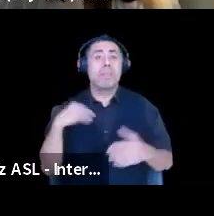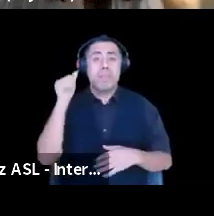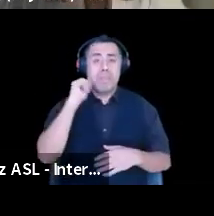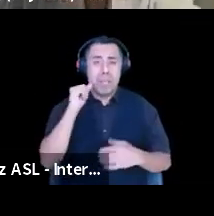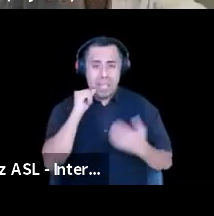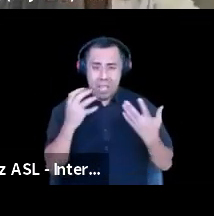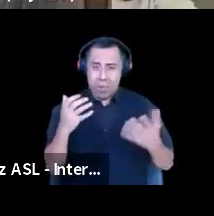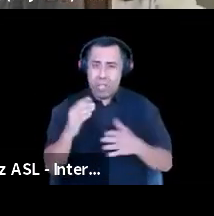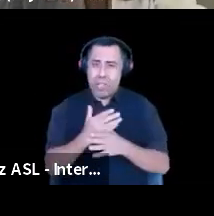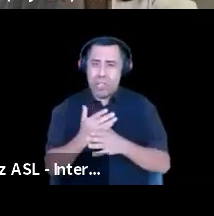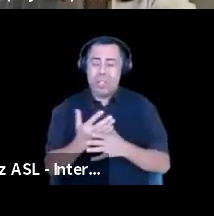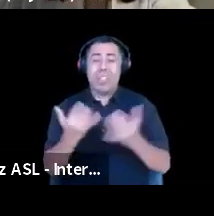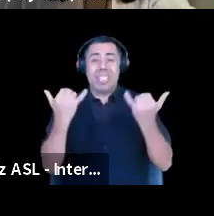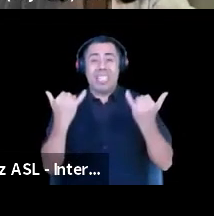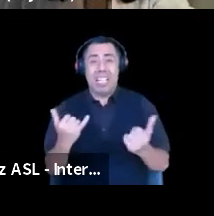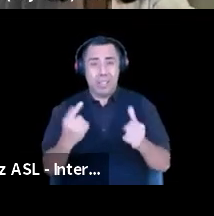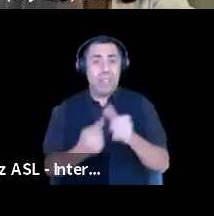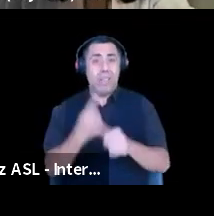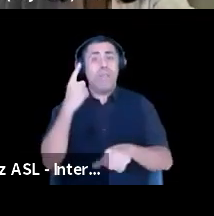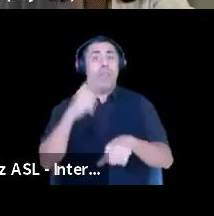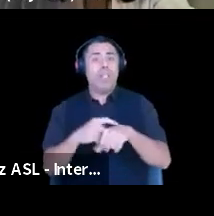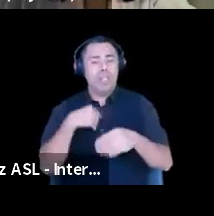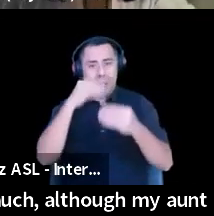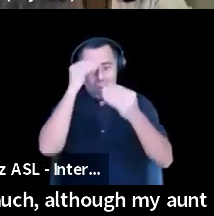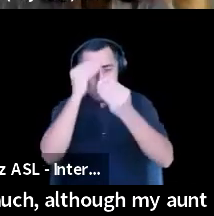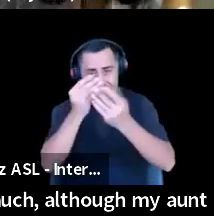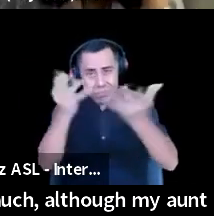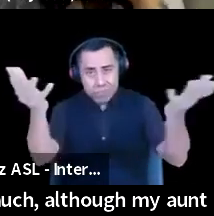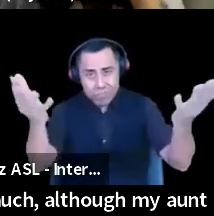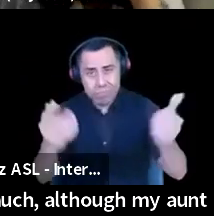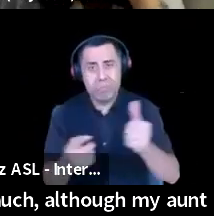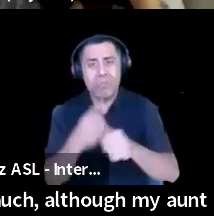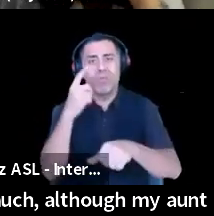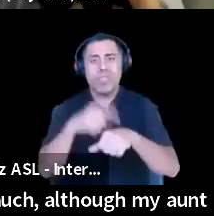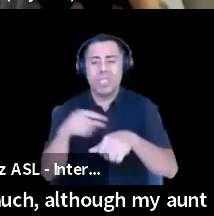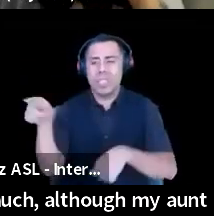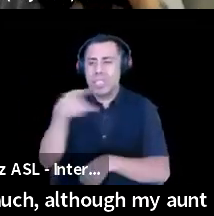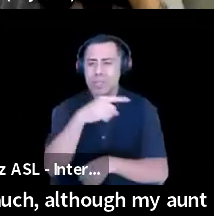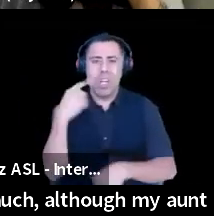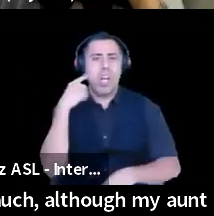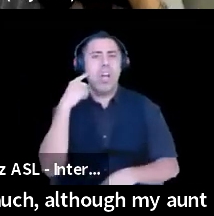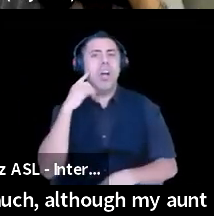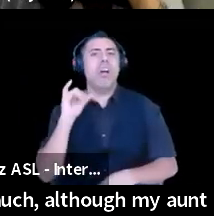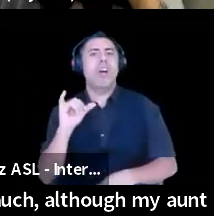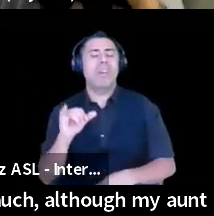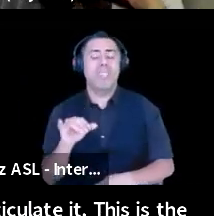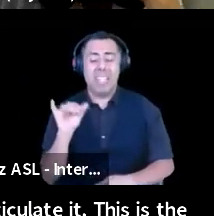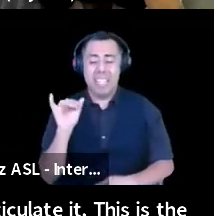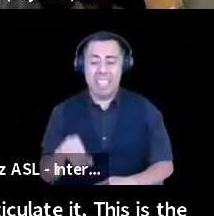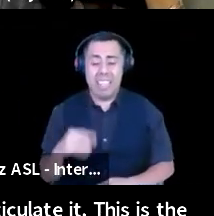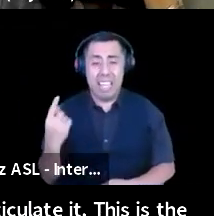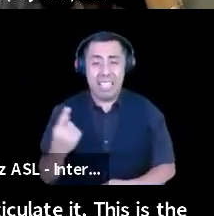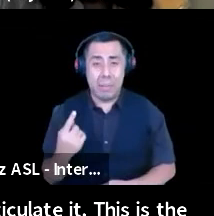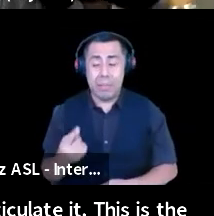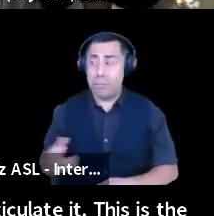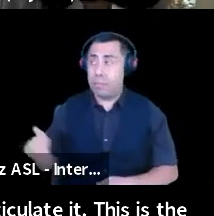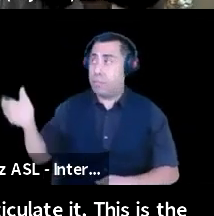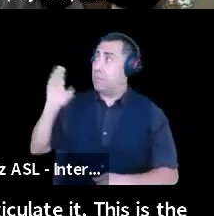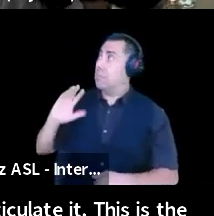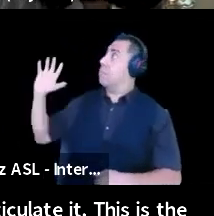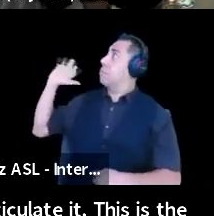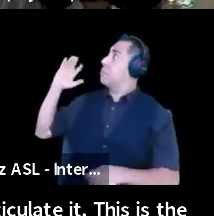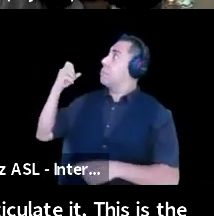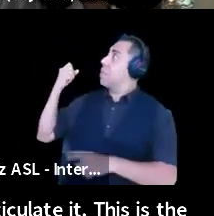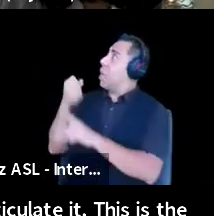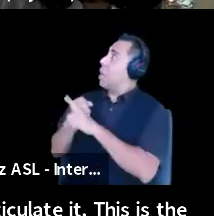is the first time everyone, a lot of people are now hearing about this. So it is something that still today is impacting. I do have a